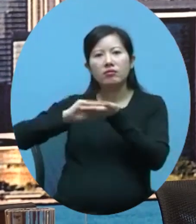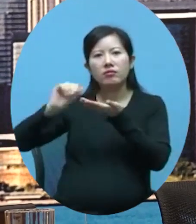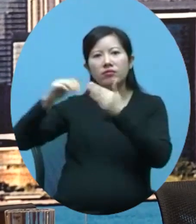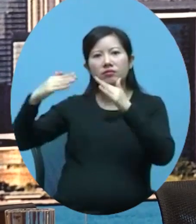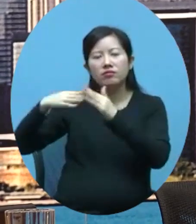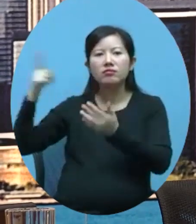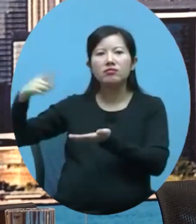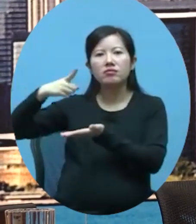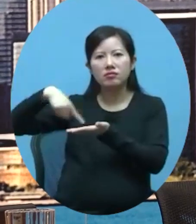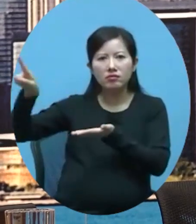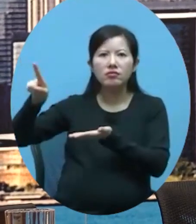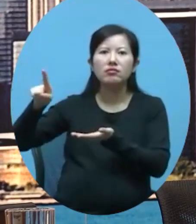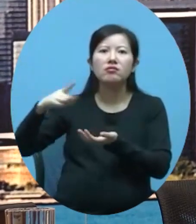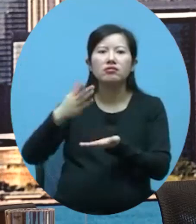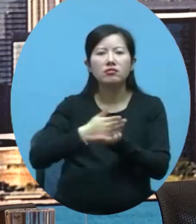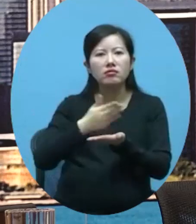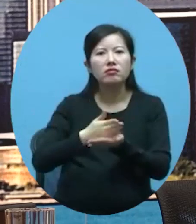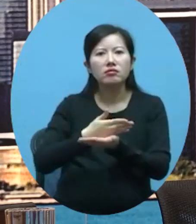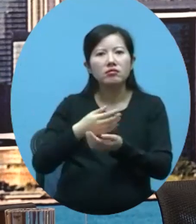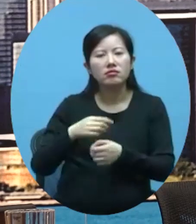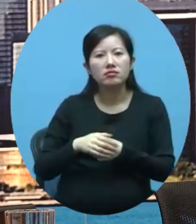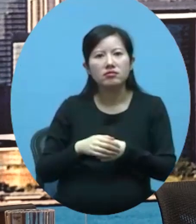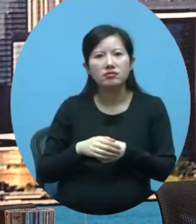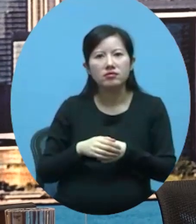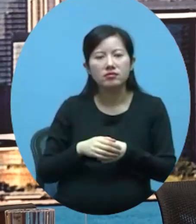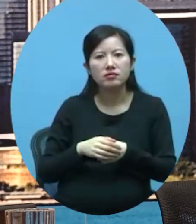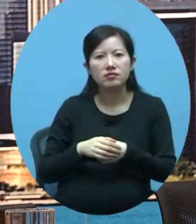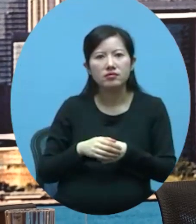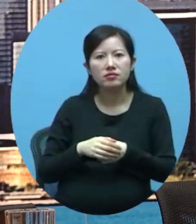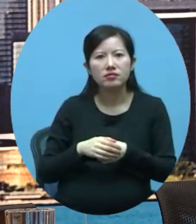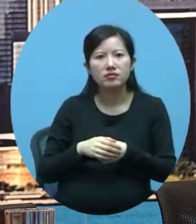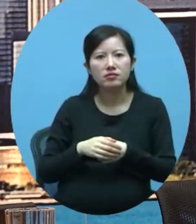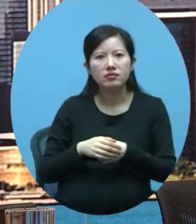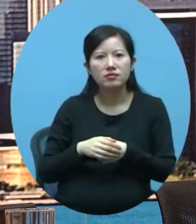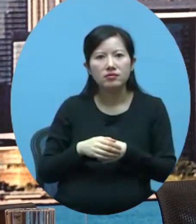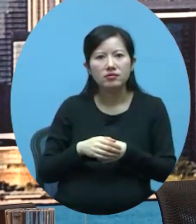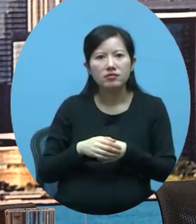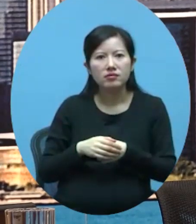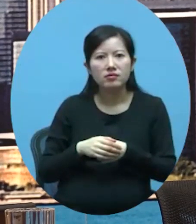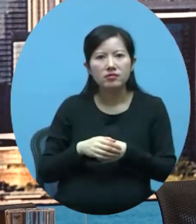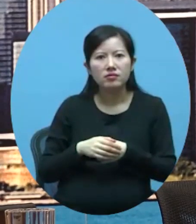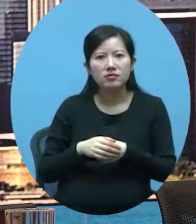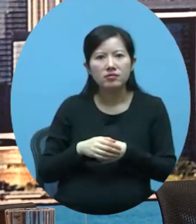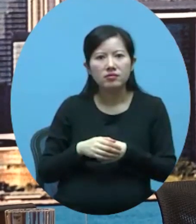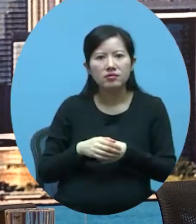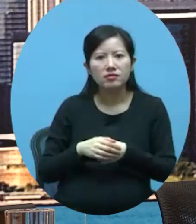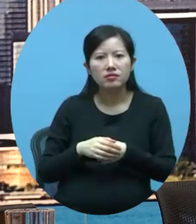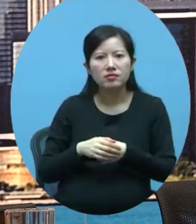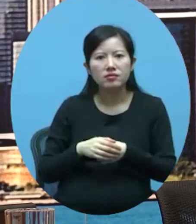assume that they have certain assessment before